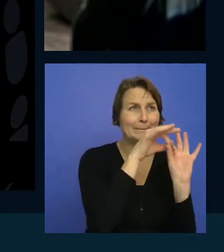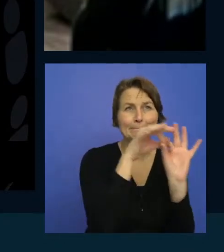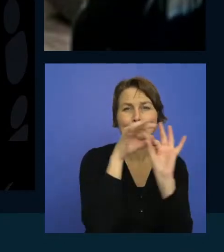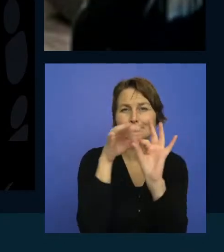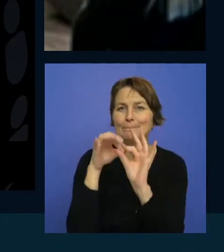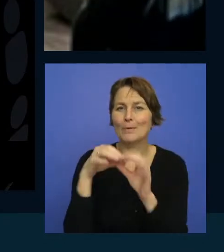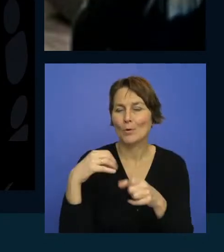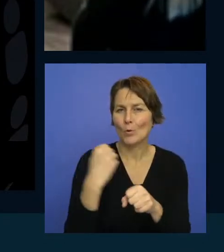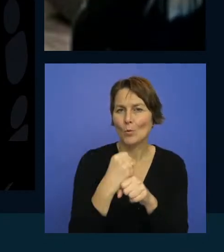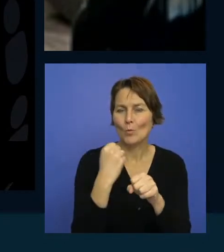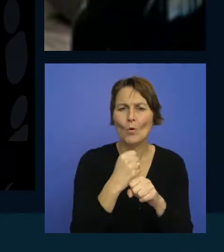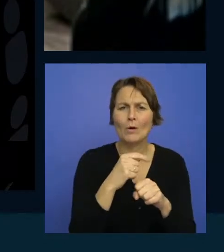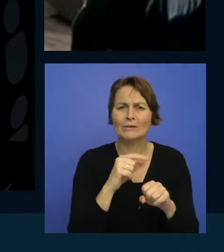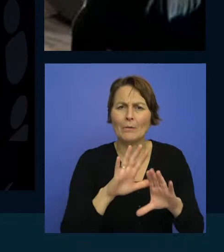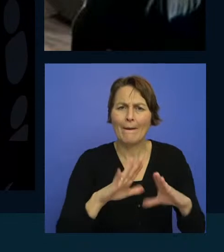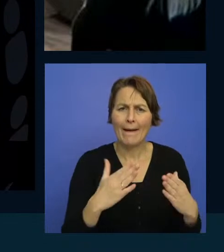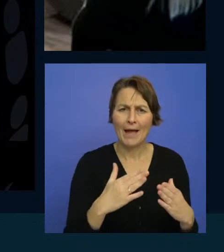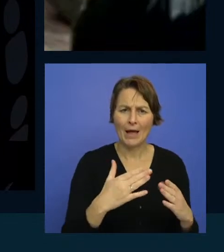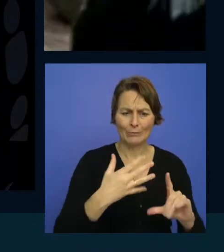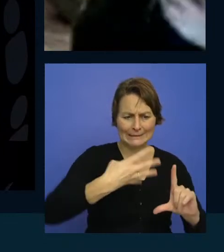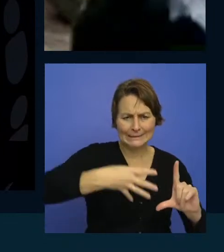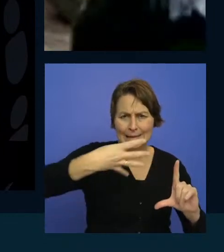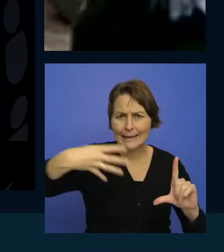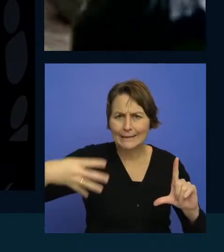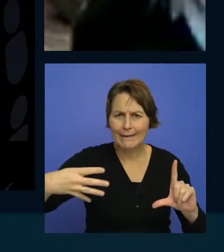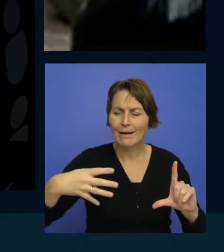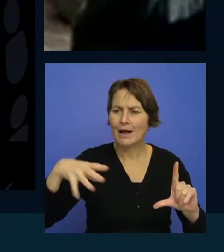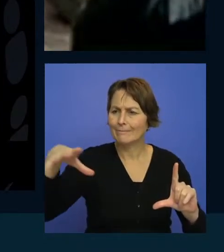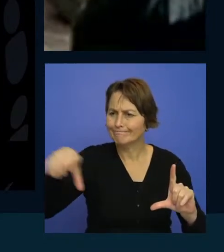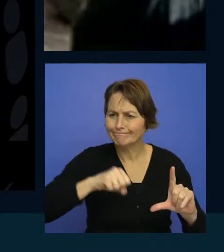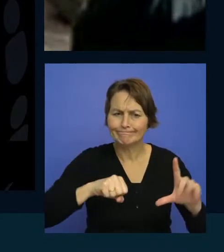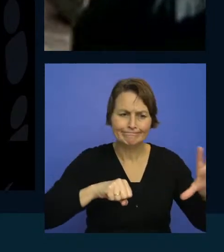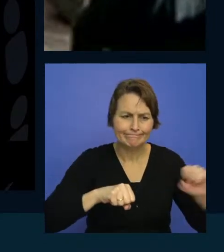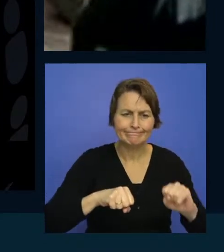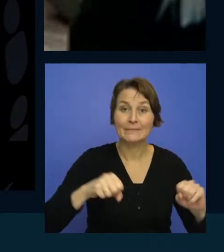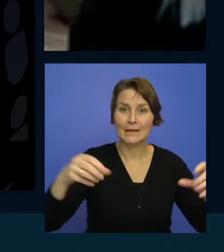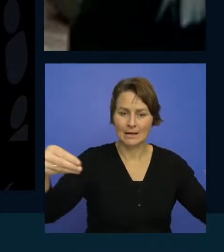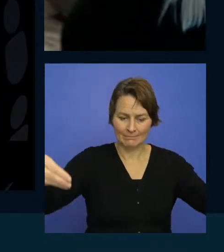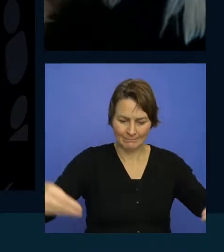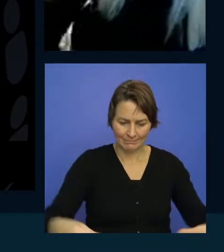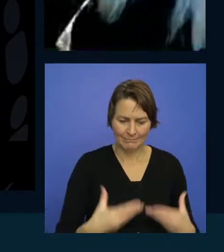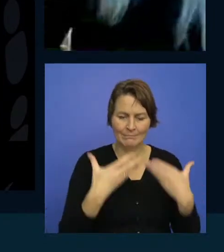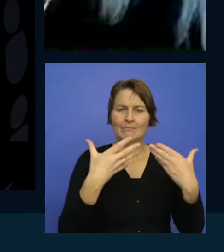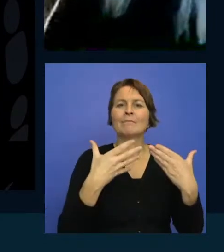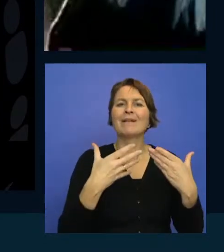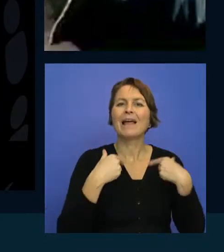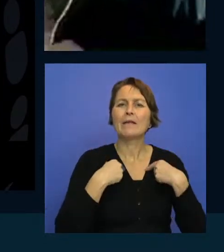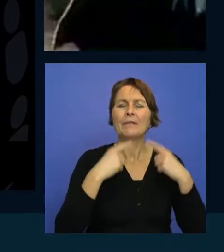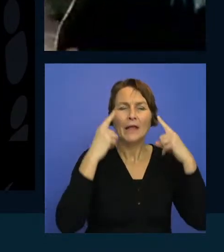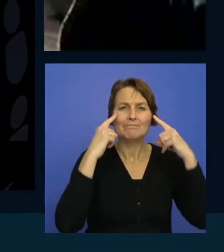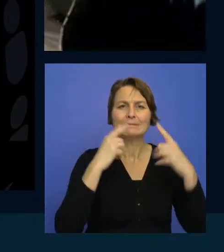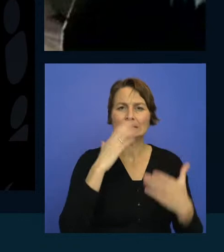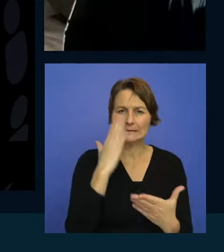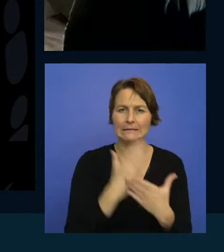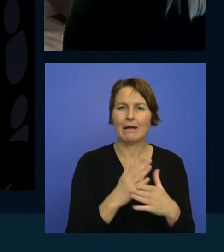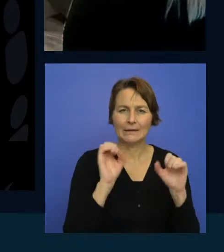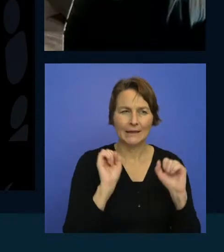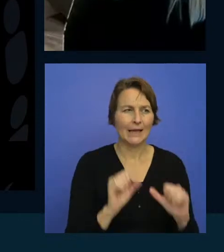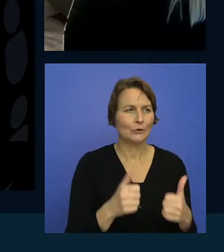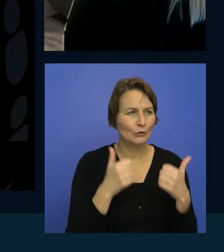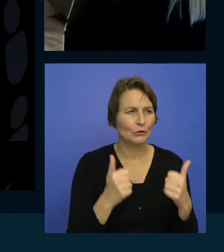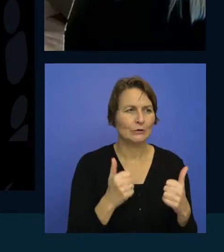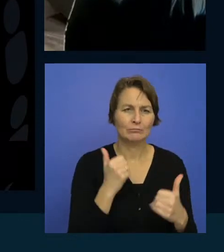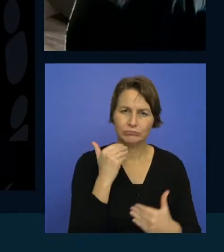can we use data, make better decisions, and take action on those decisions? That's basically what I